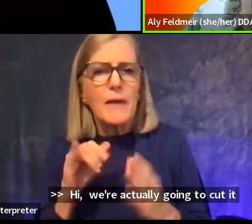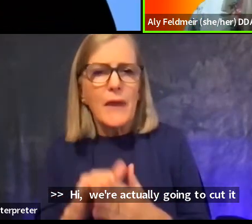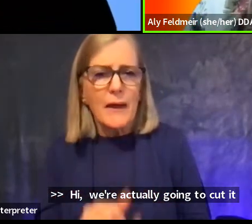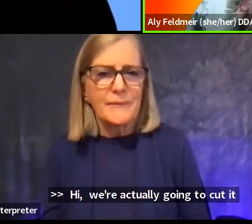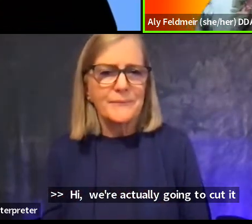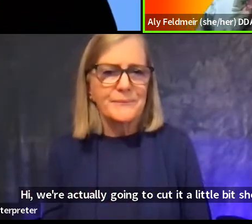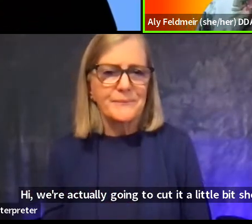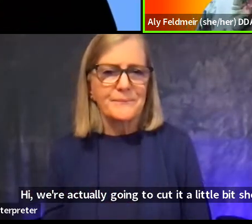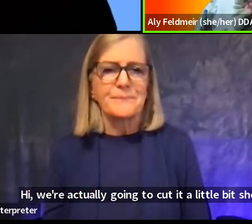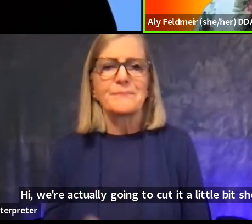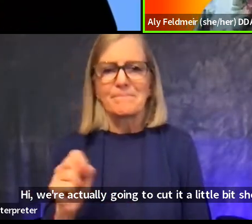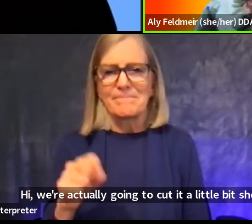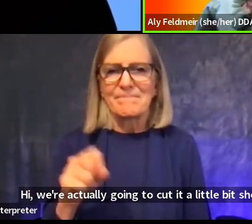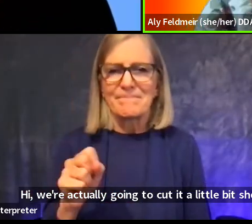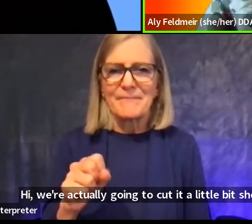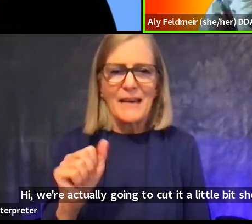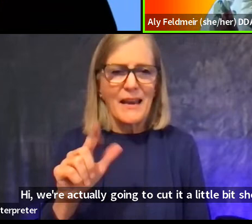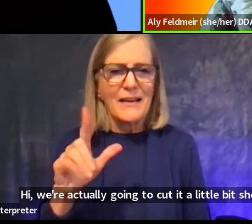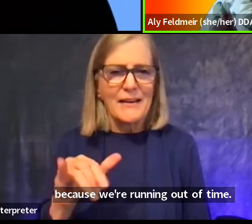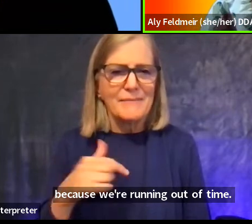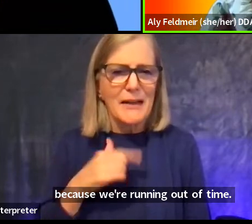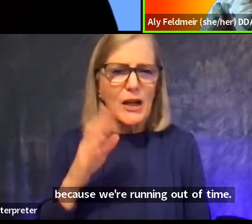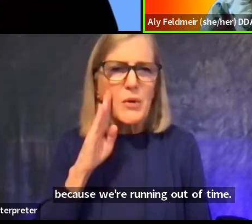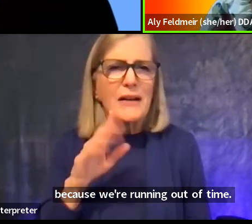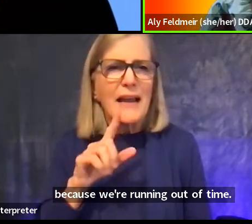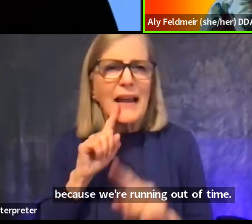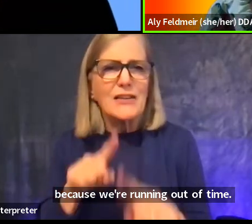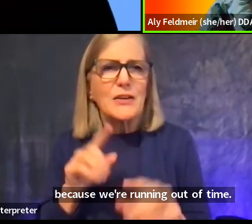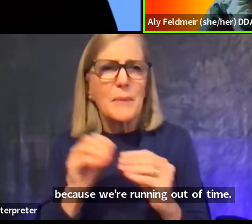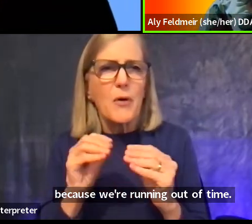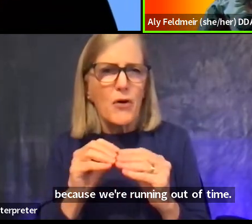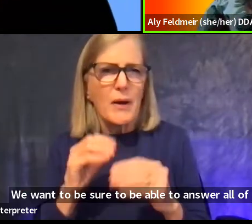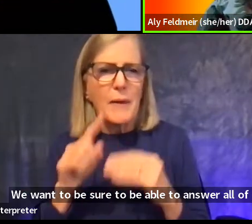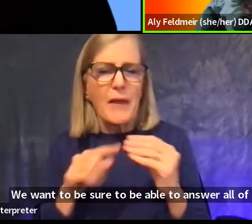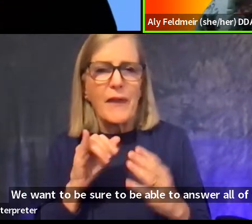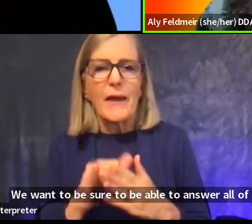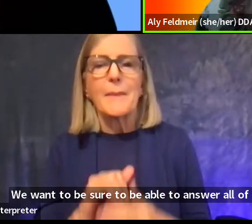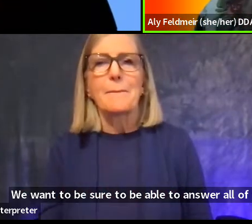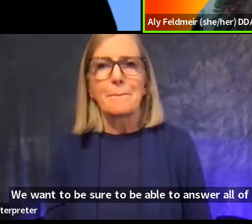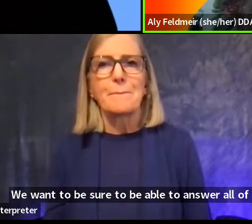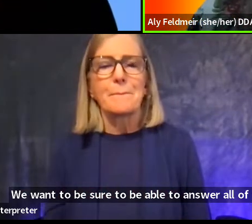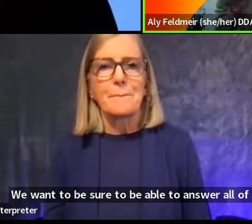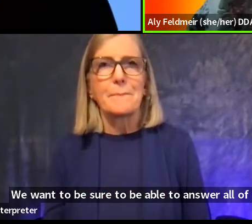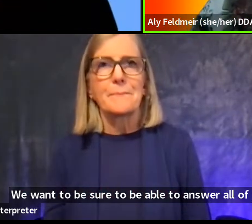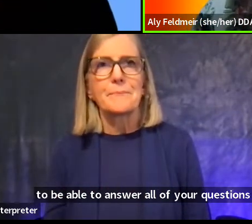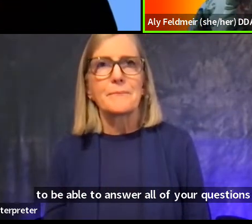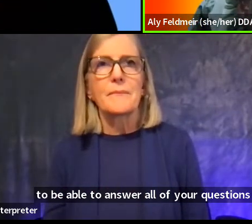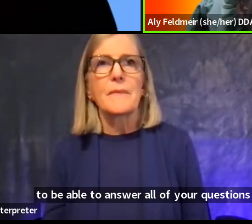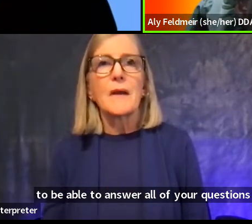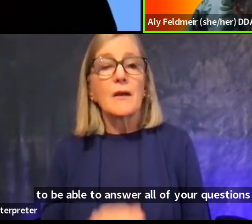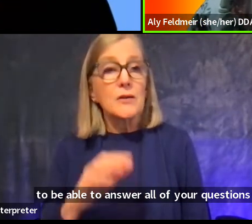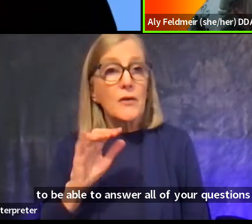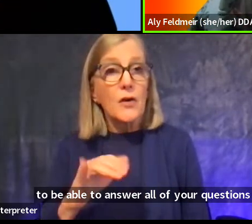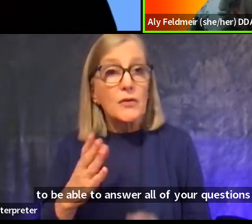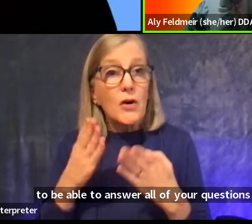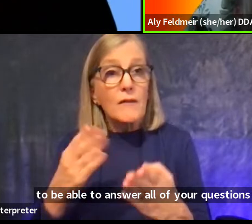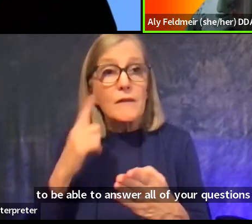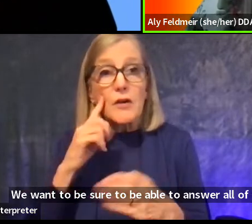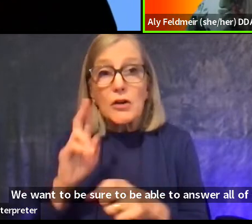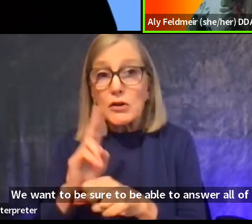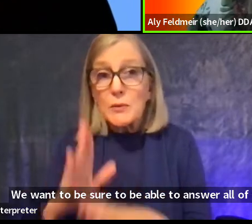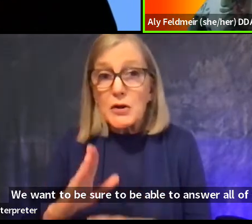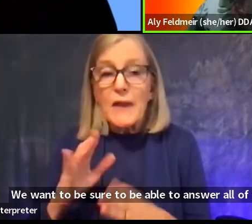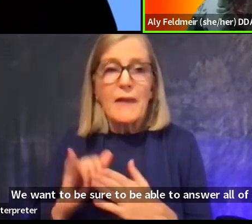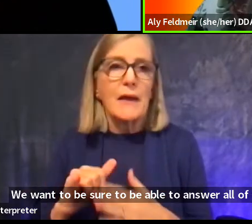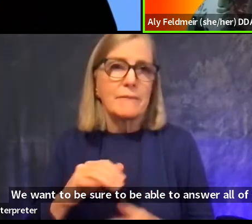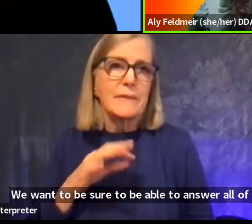Yeah, I'll go ahead and answer a little bit closer. So the gift cards are offered for consumers that are eligible for the program.